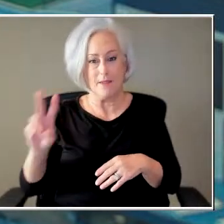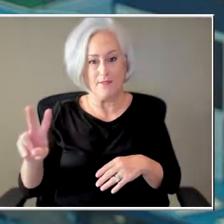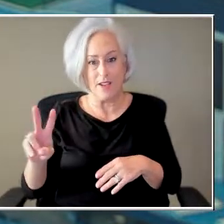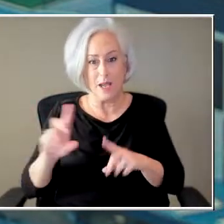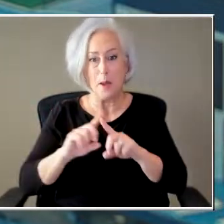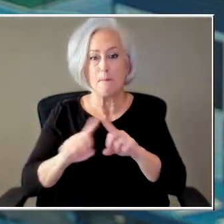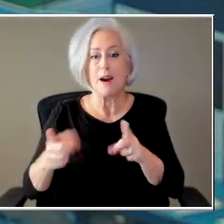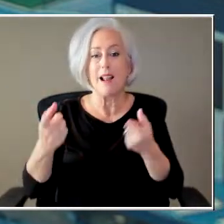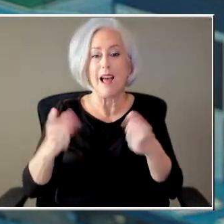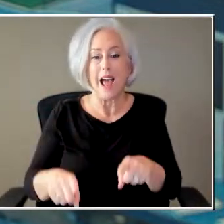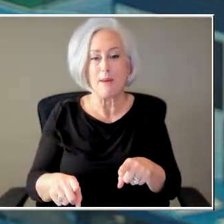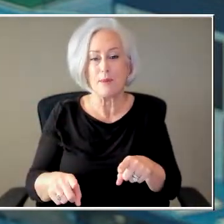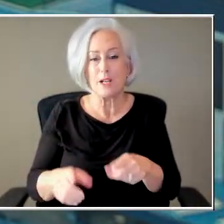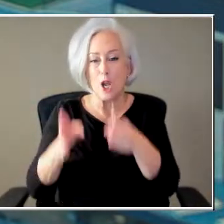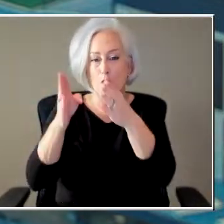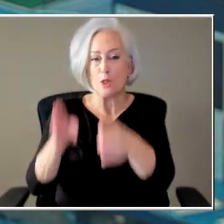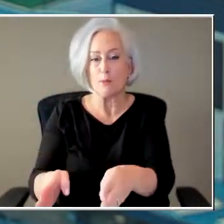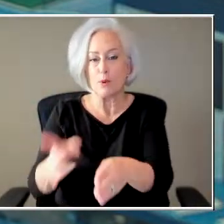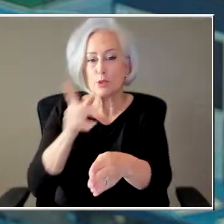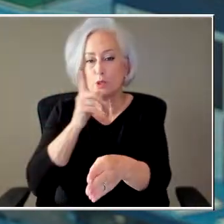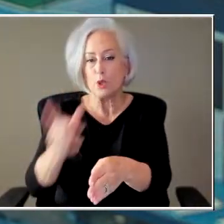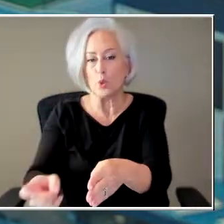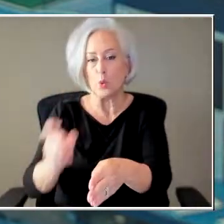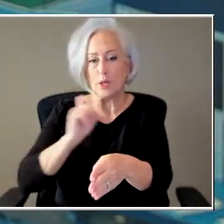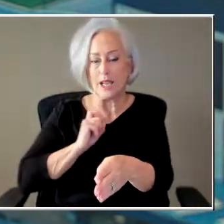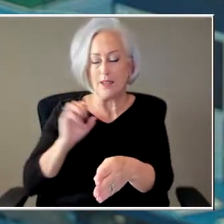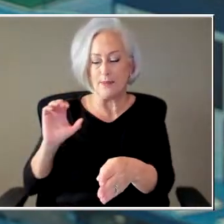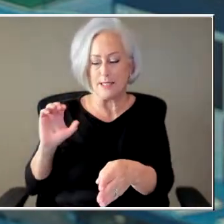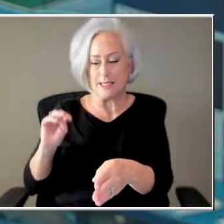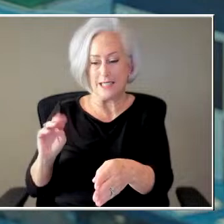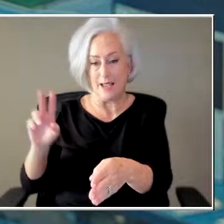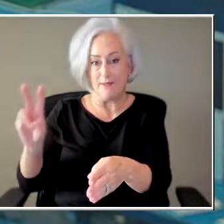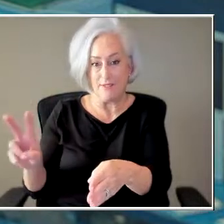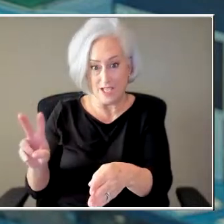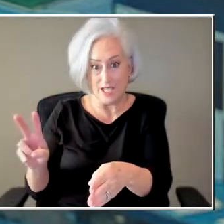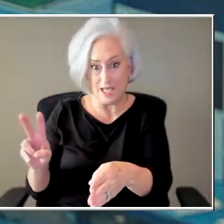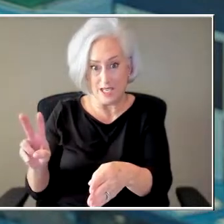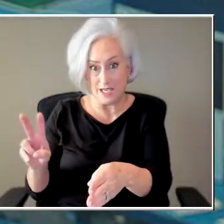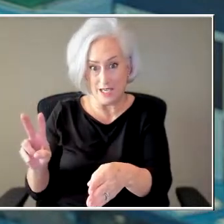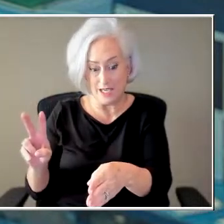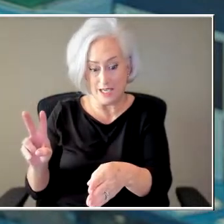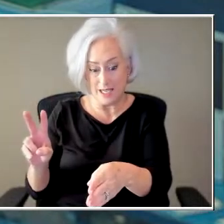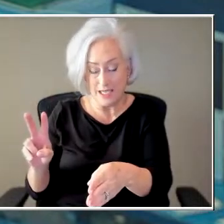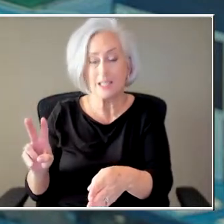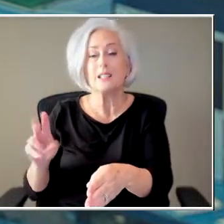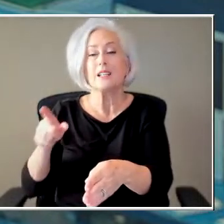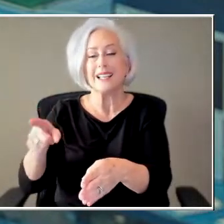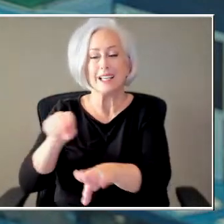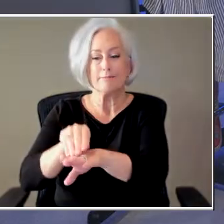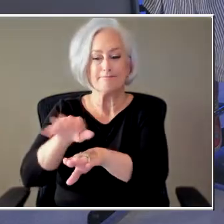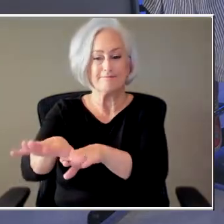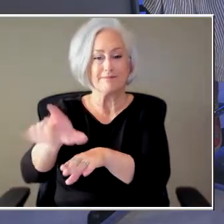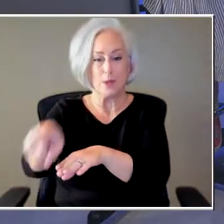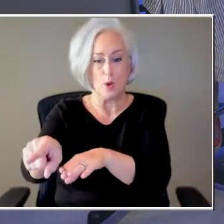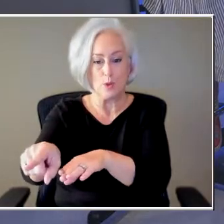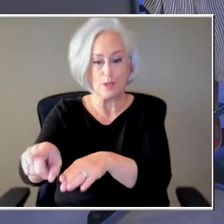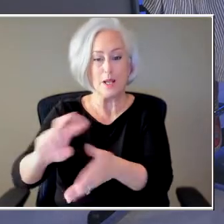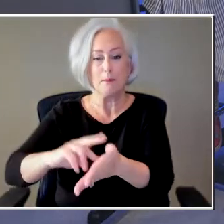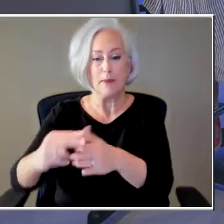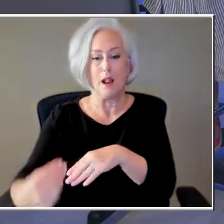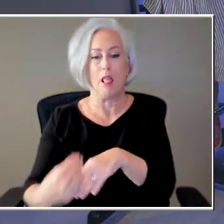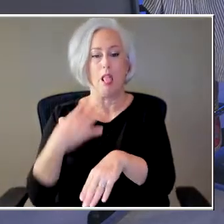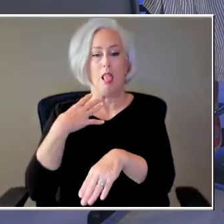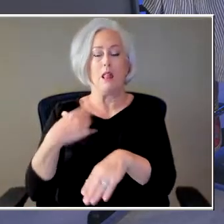was. But I didn't know that that meant for sure that I would get the virus, but it did. But you did. And we caught up with